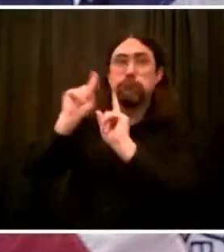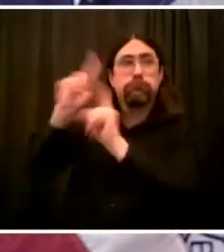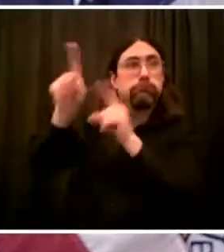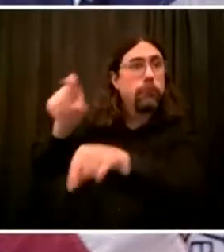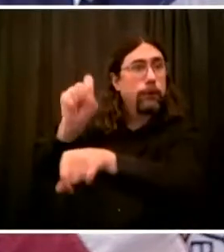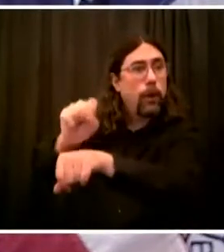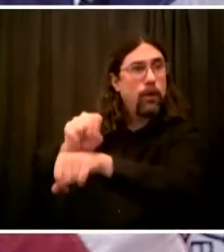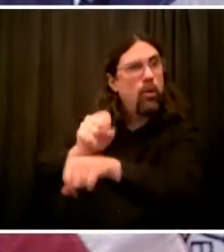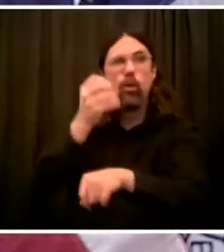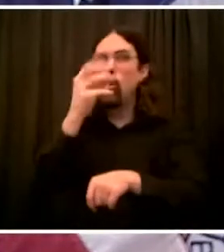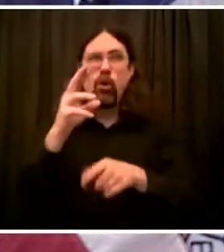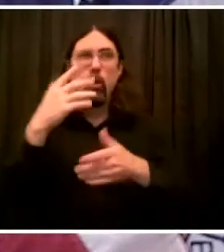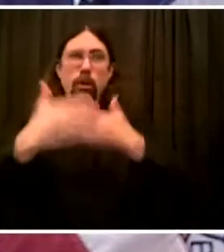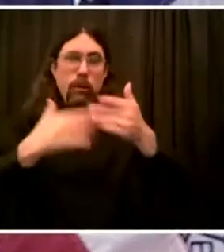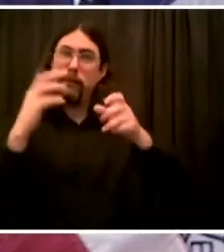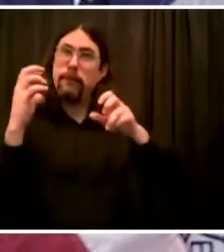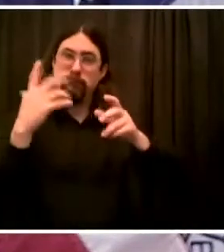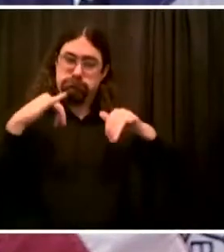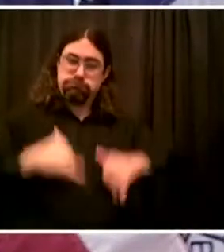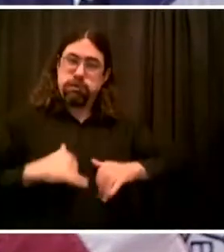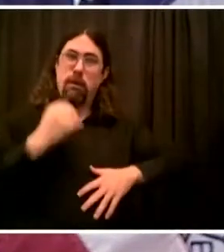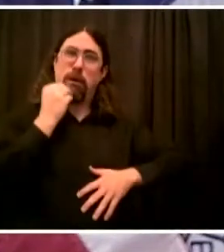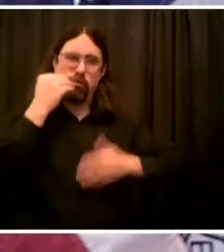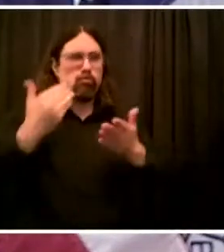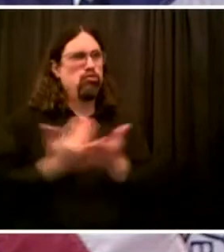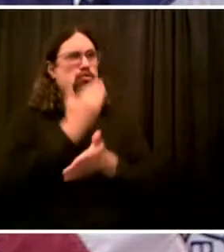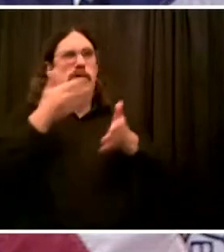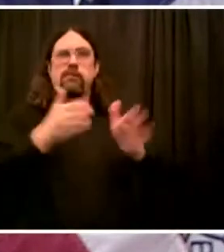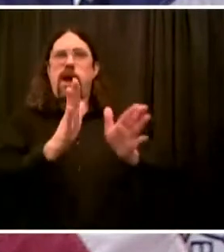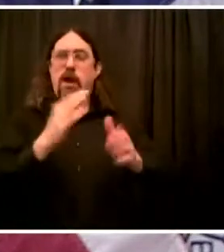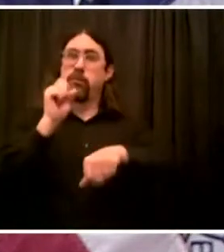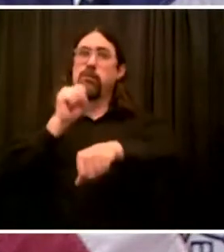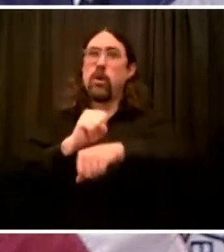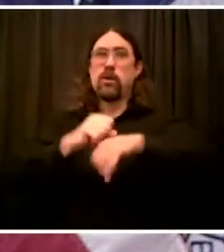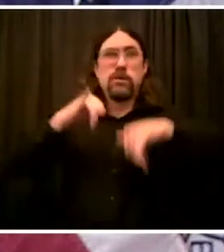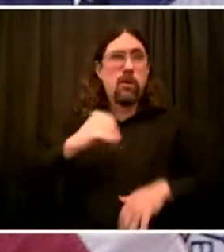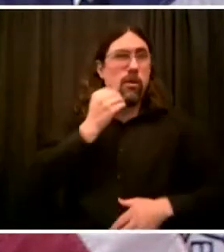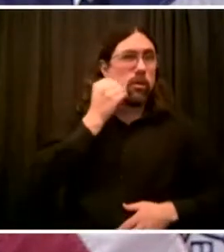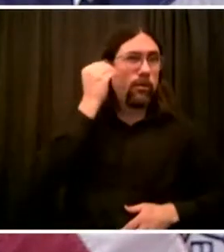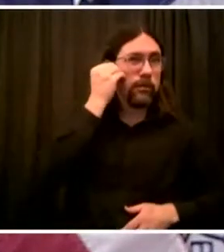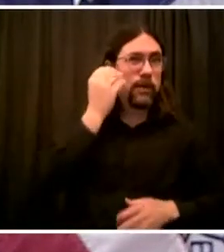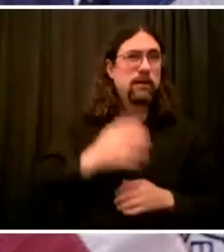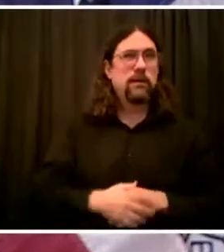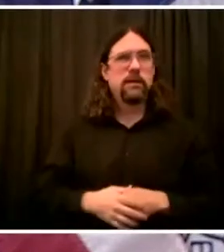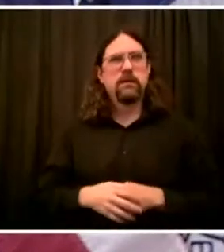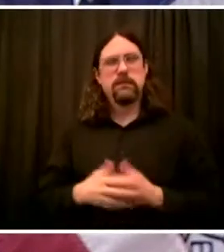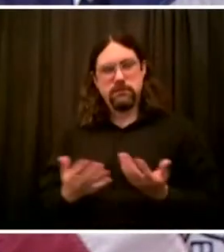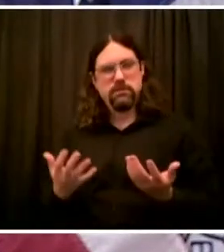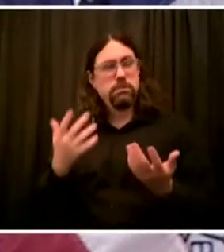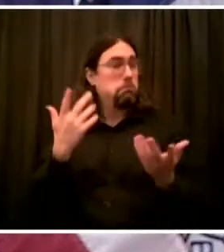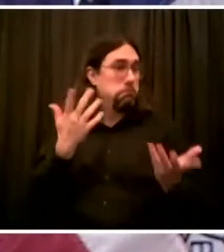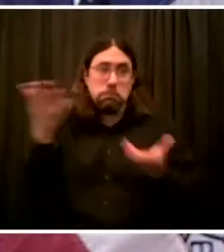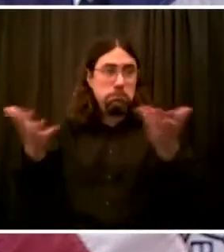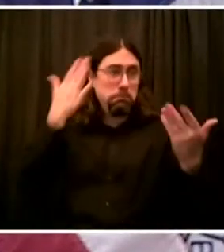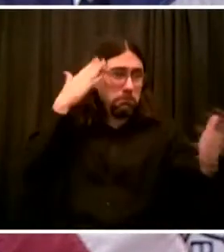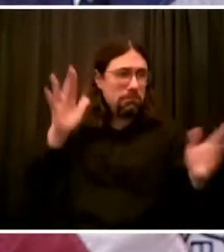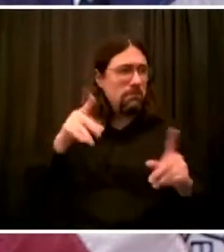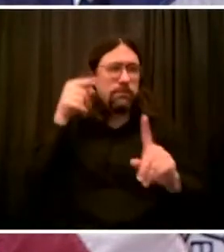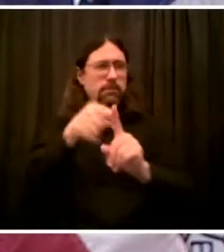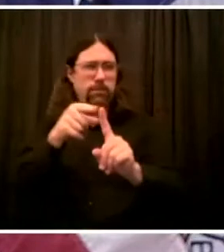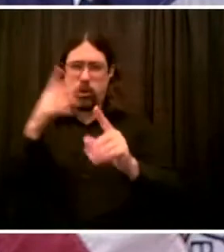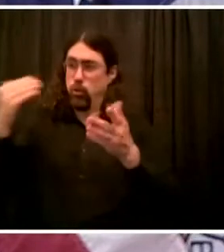have constantly. And if you want a great example, look at our tech sector, which a couple of decades ago didn't exist, and now we're an international